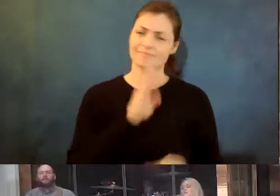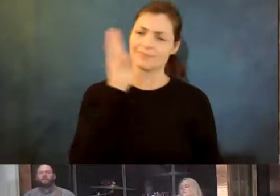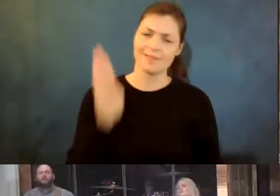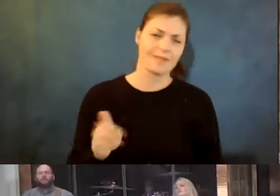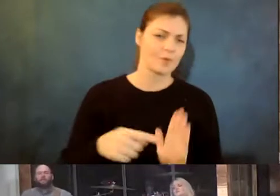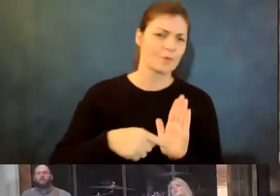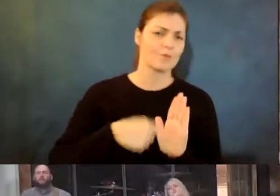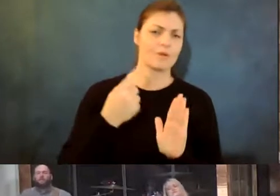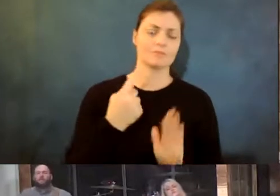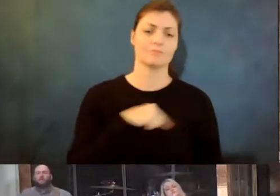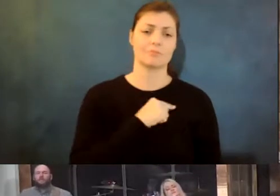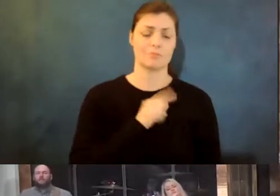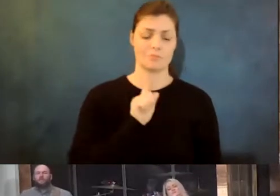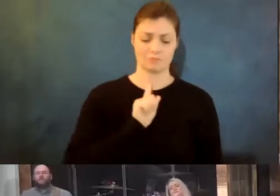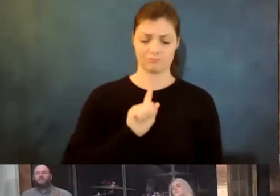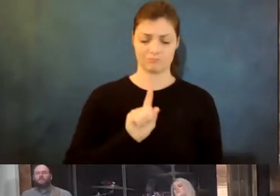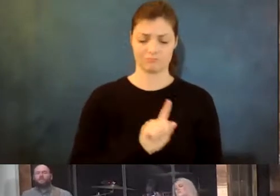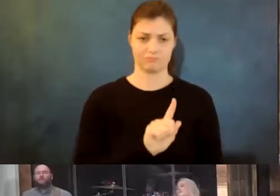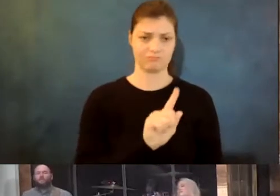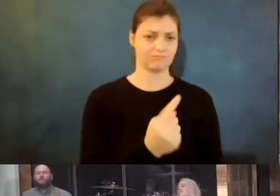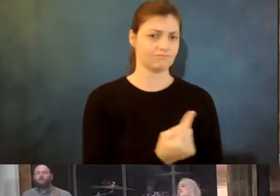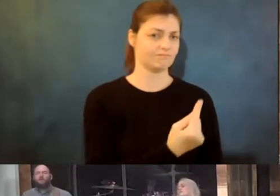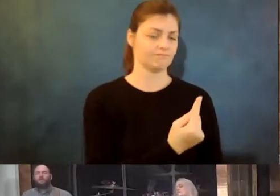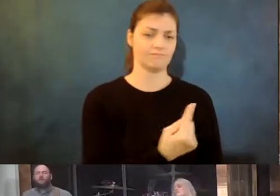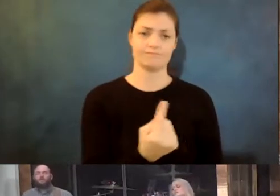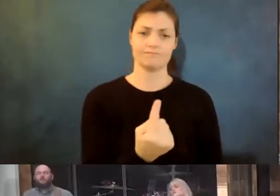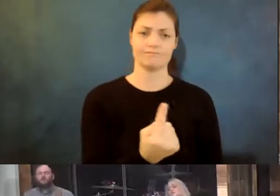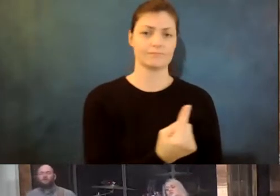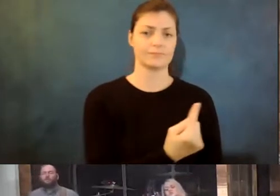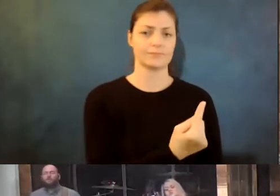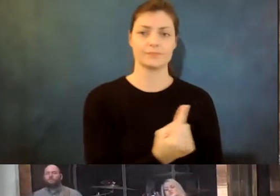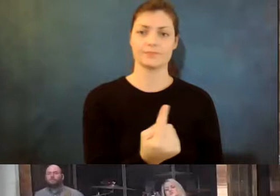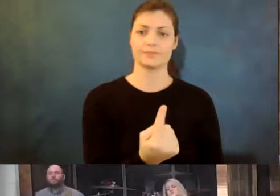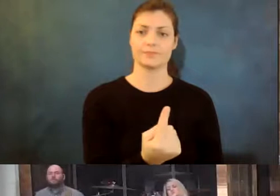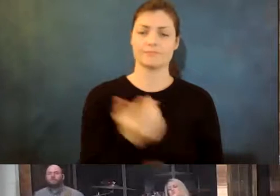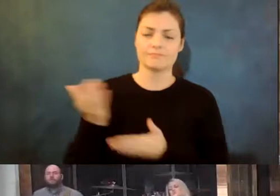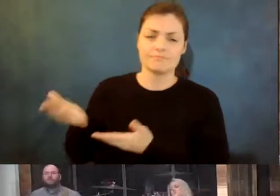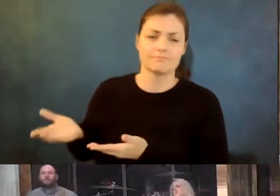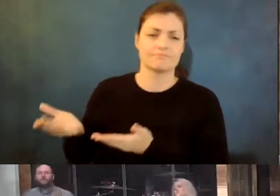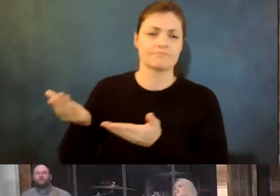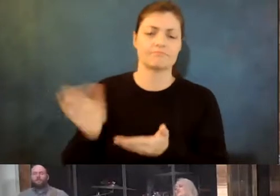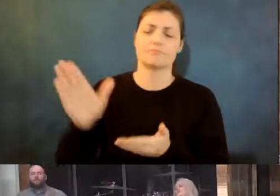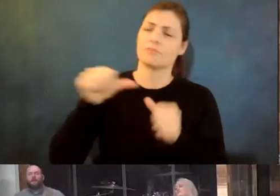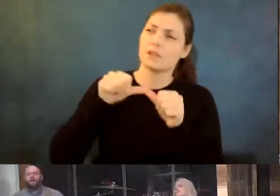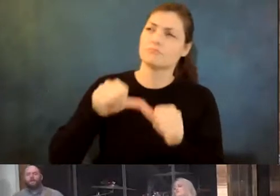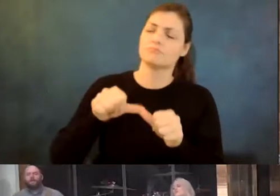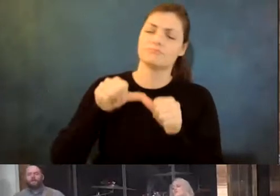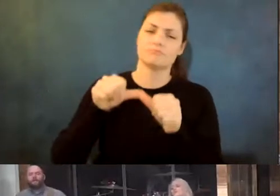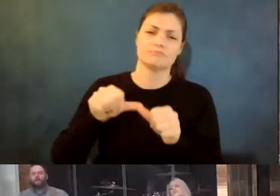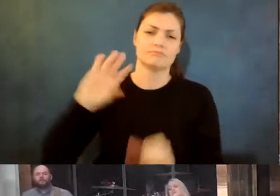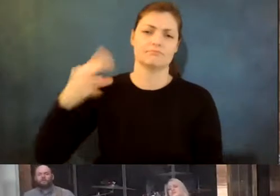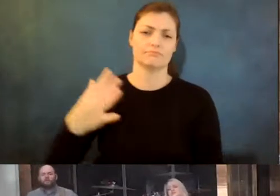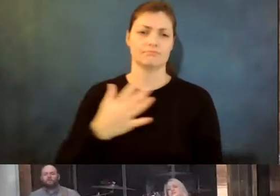never once did we ever walk alone. I'm carried by